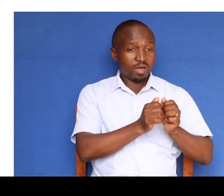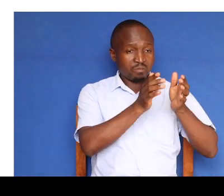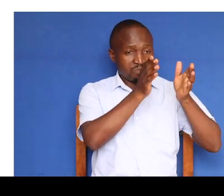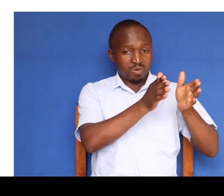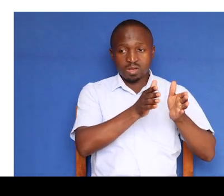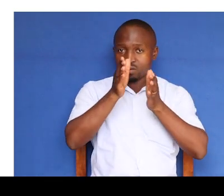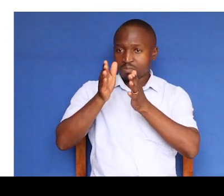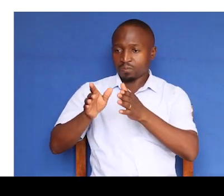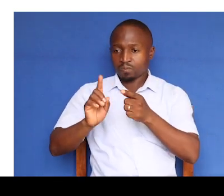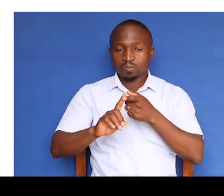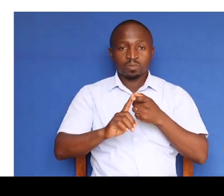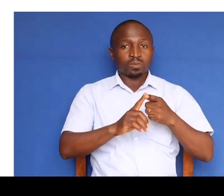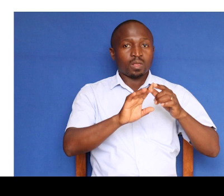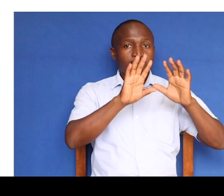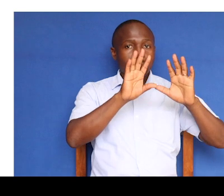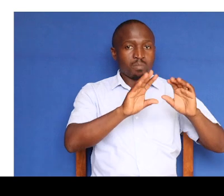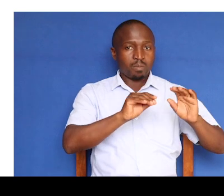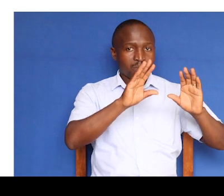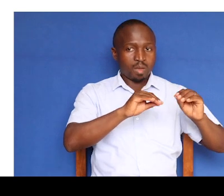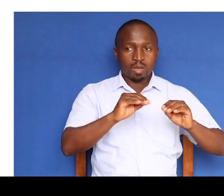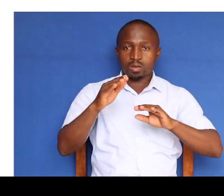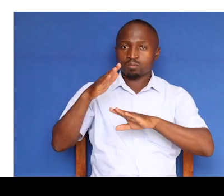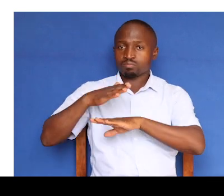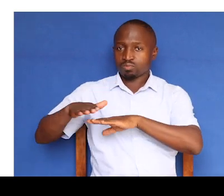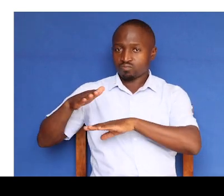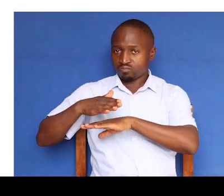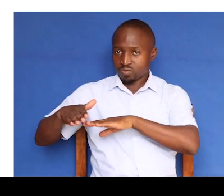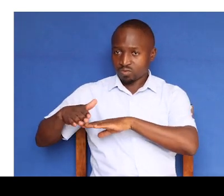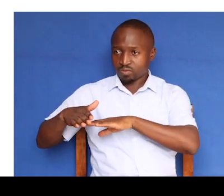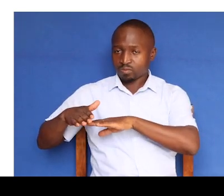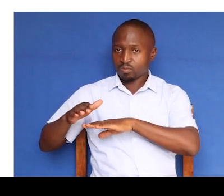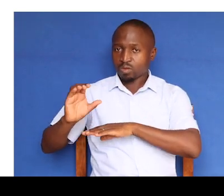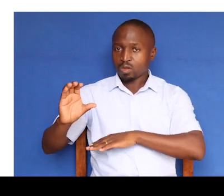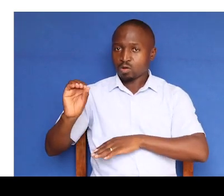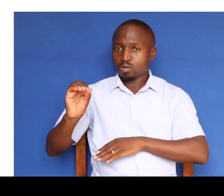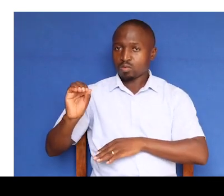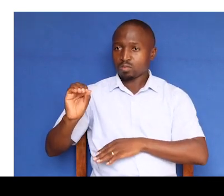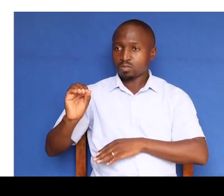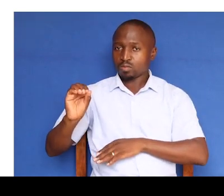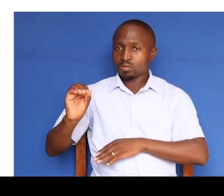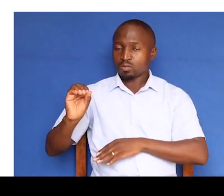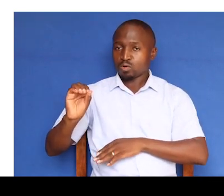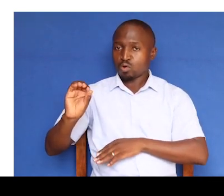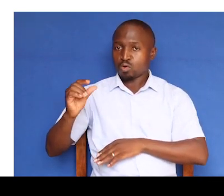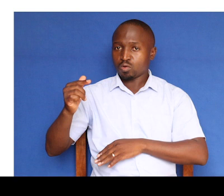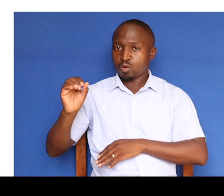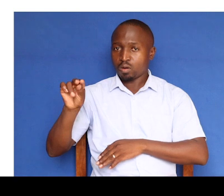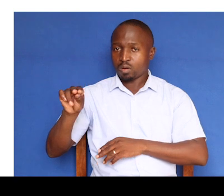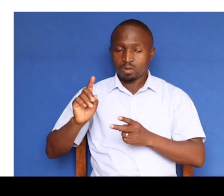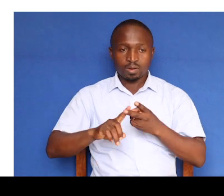There is cotton and sisal. Tanzania produce 10 tons of